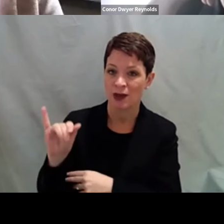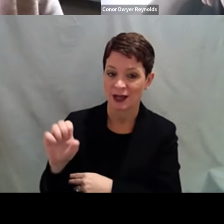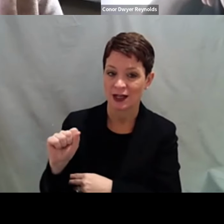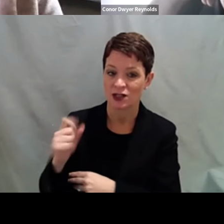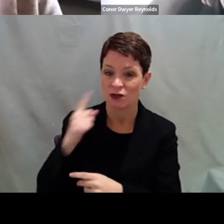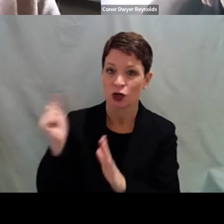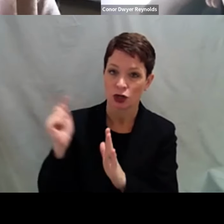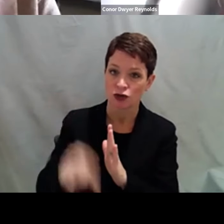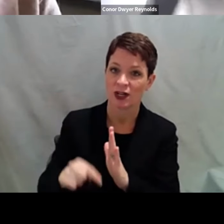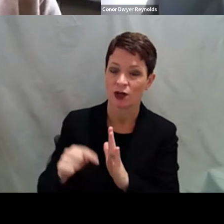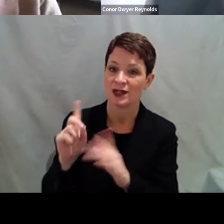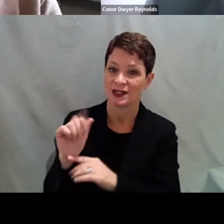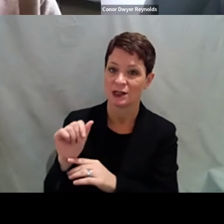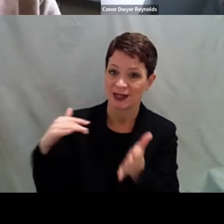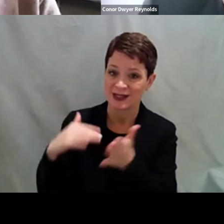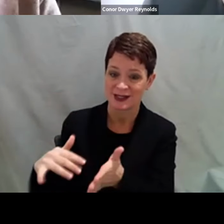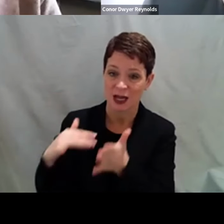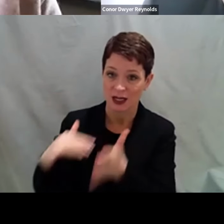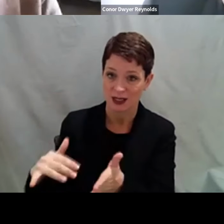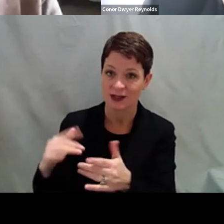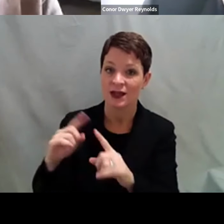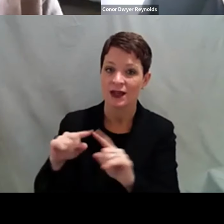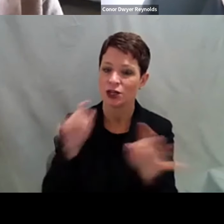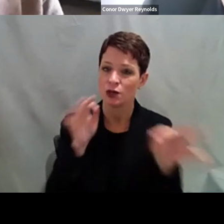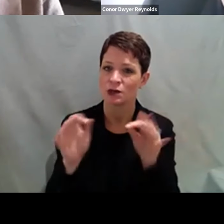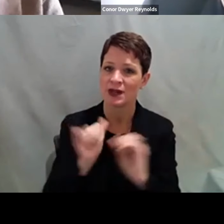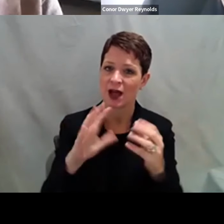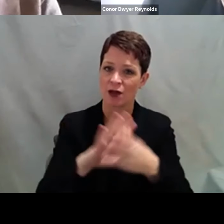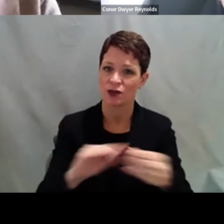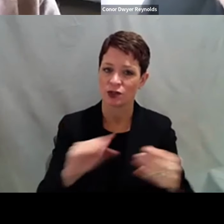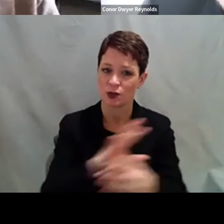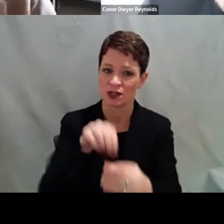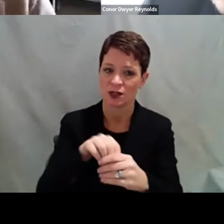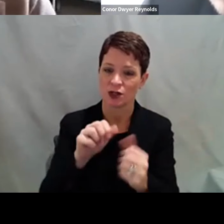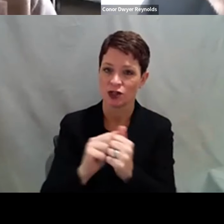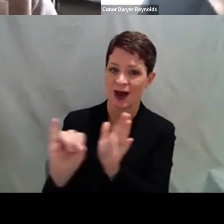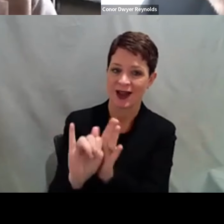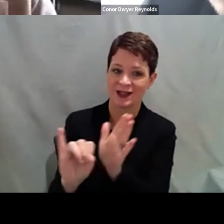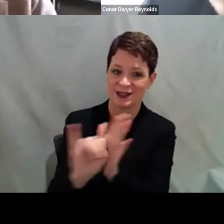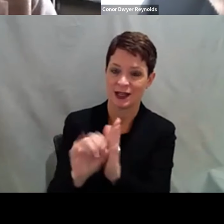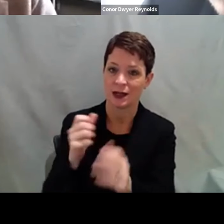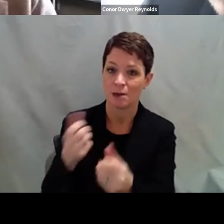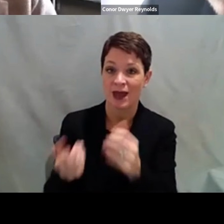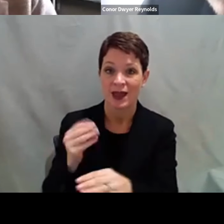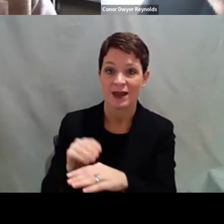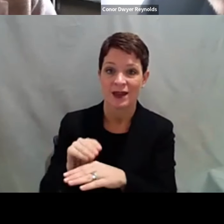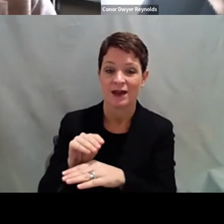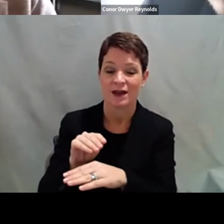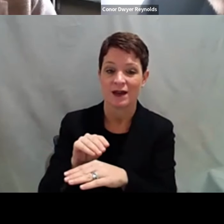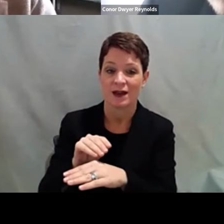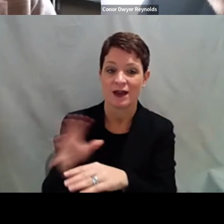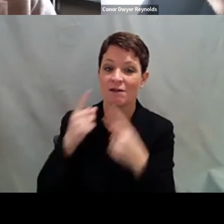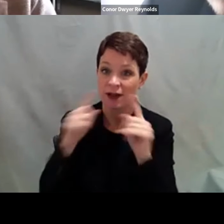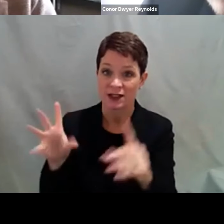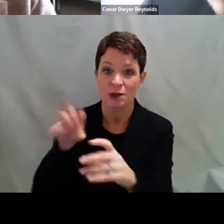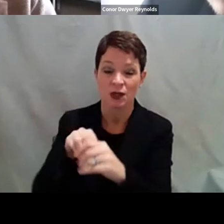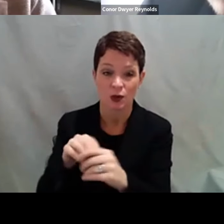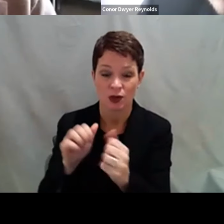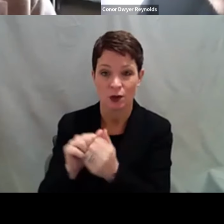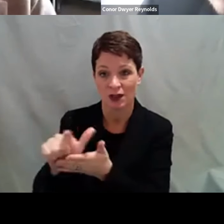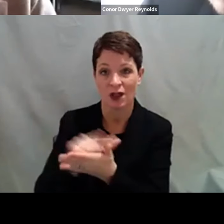disability studies. Could you say more about how these narratives of coming into identity might be effectively included in law